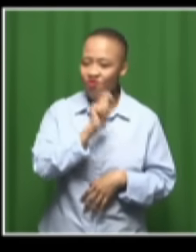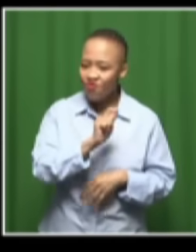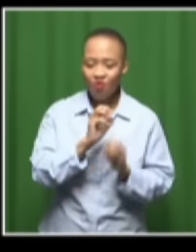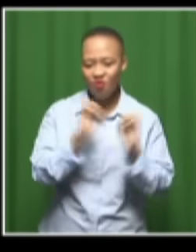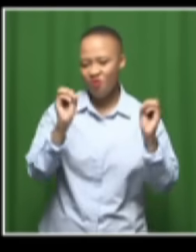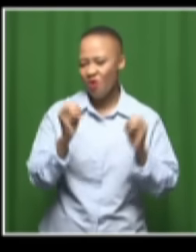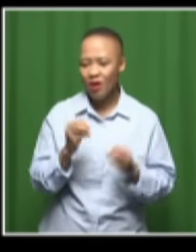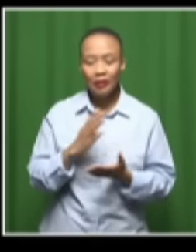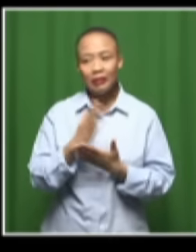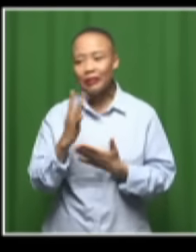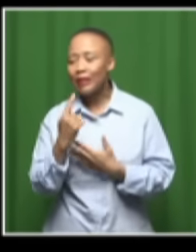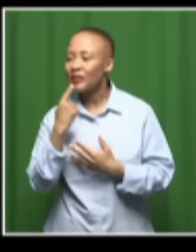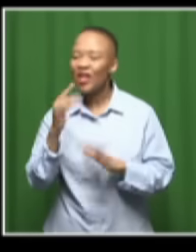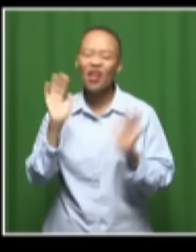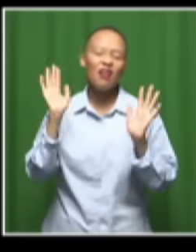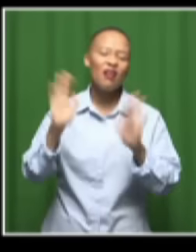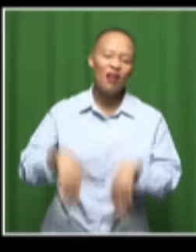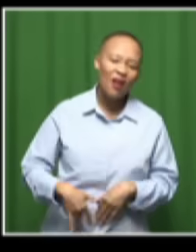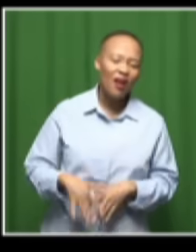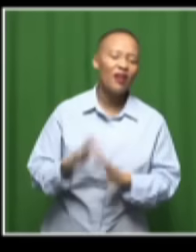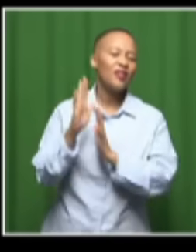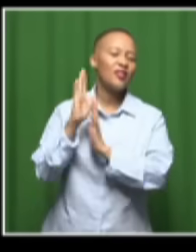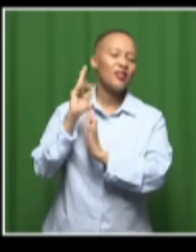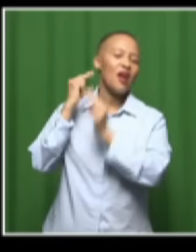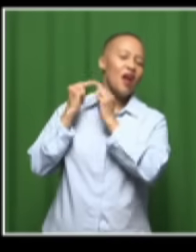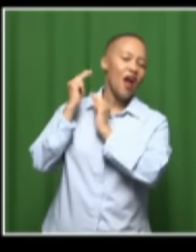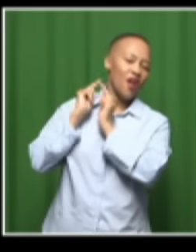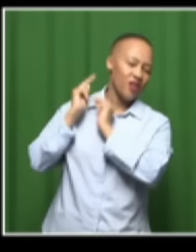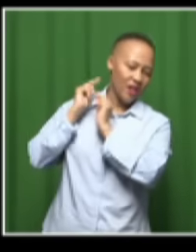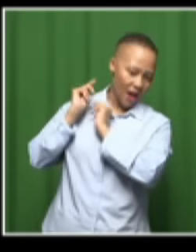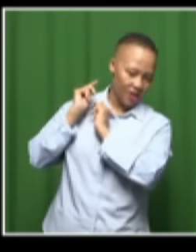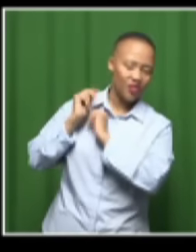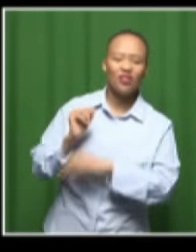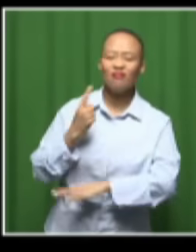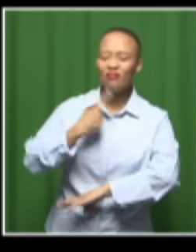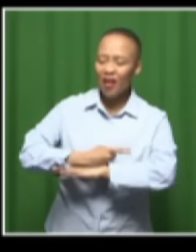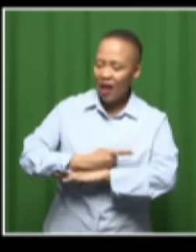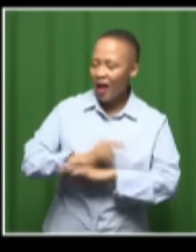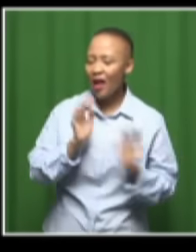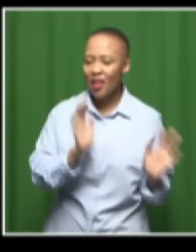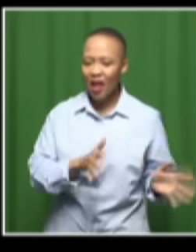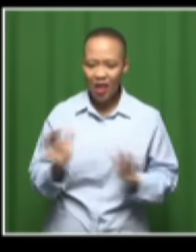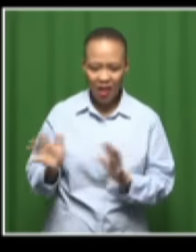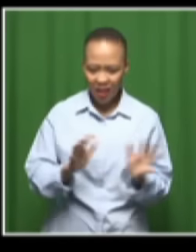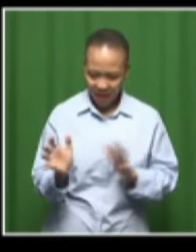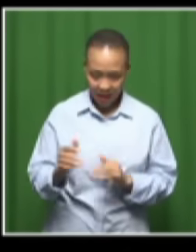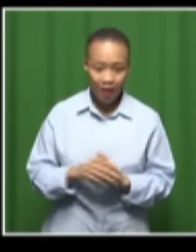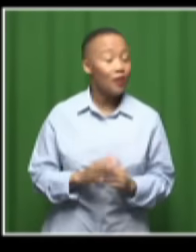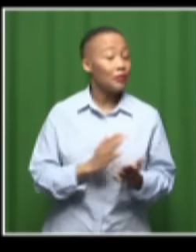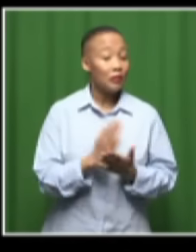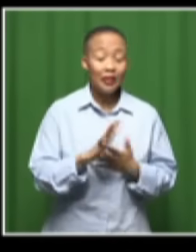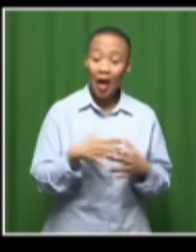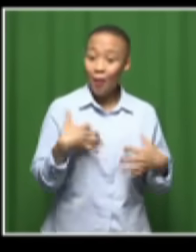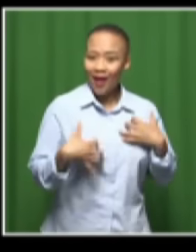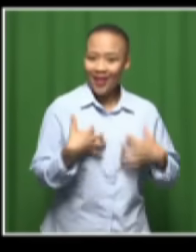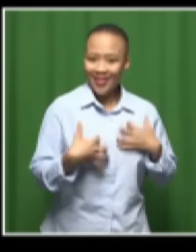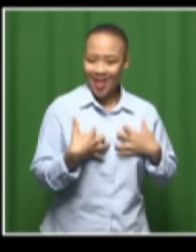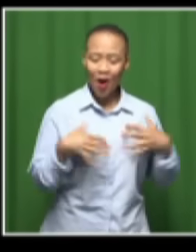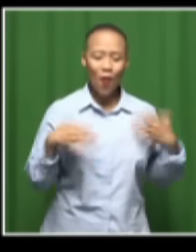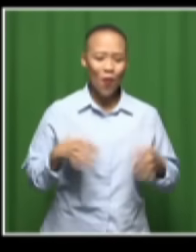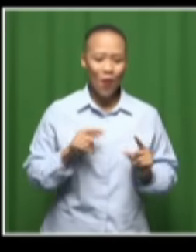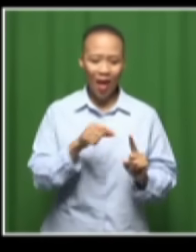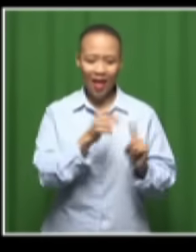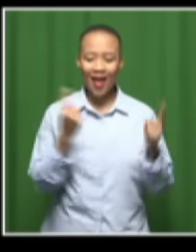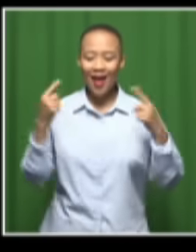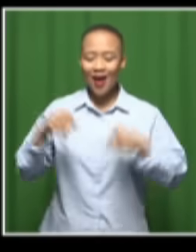whole long-winded. But we thing. know South Africans have been upset with Burna Boy for a while, so they were just like, "Oh, you're coming to South Africa? We'll show you."